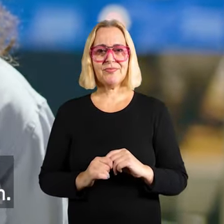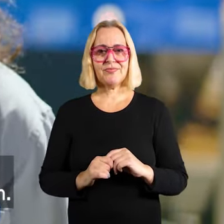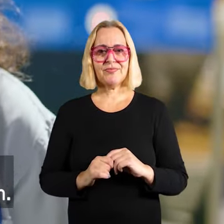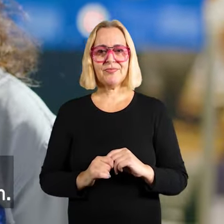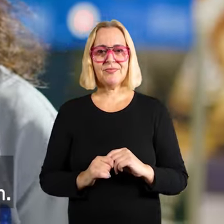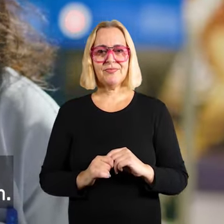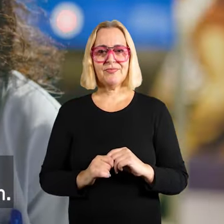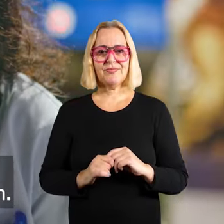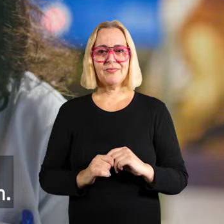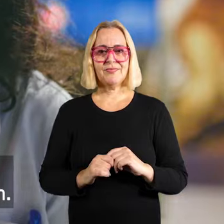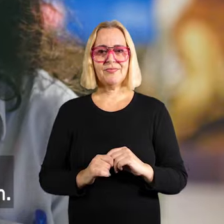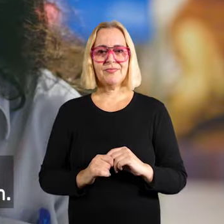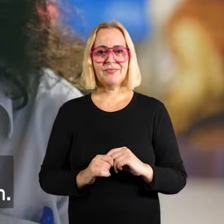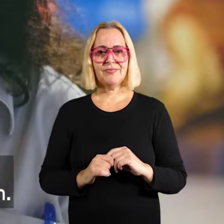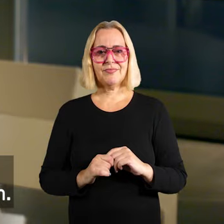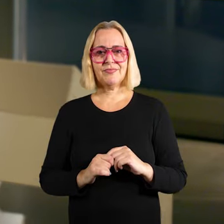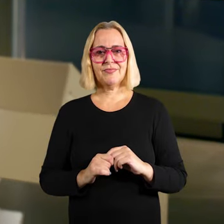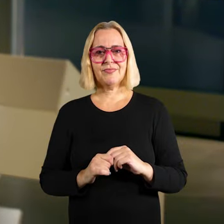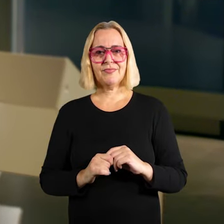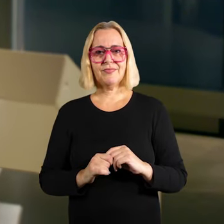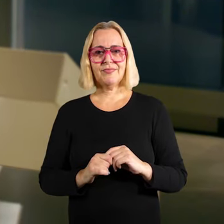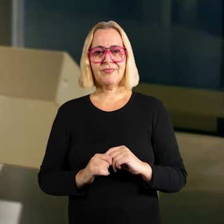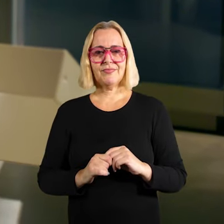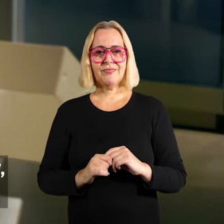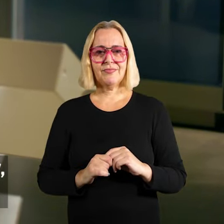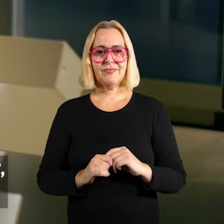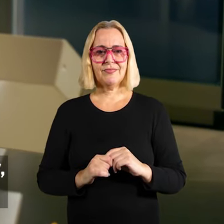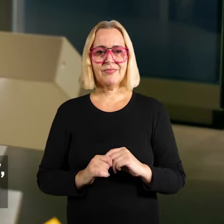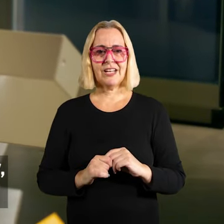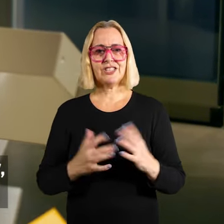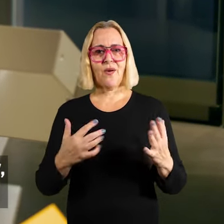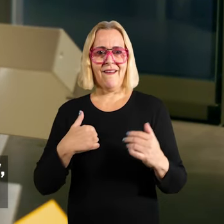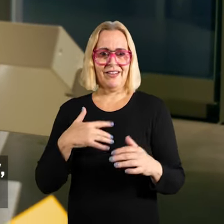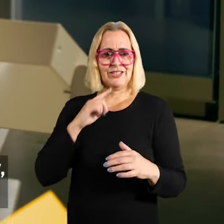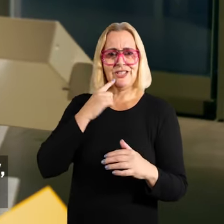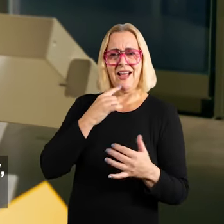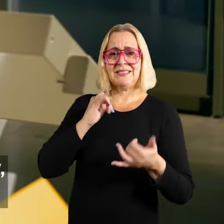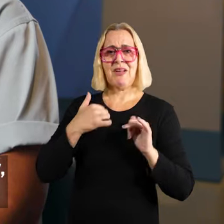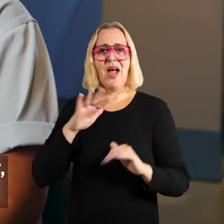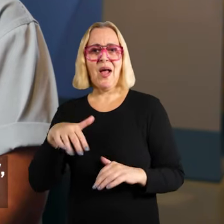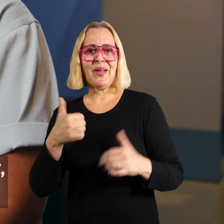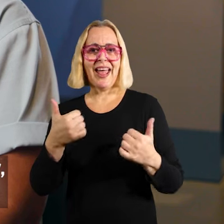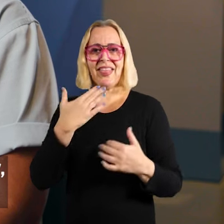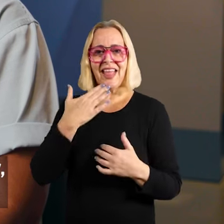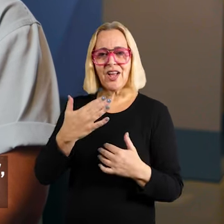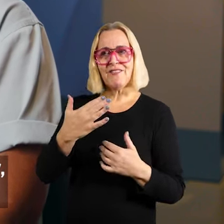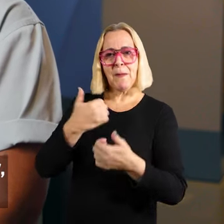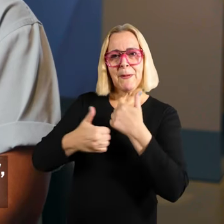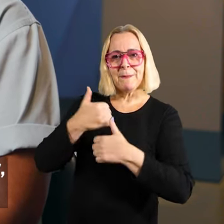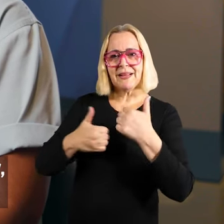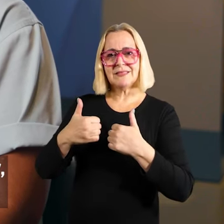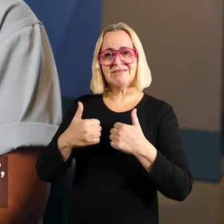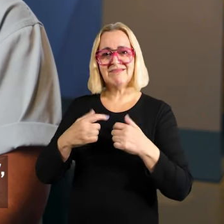he's always appreciate me with a uniform. "You're very smart." Sometimes I feel shy. Sometimes I say, "Okay, thank you for